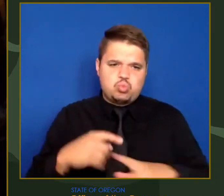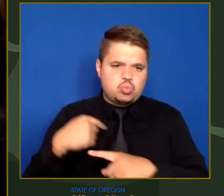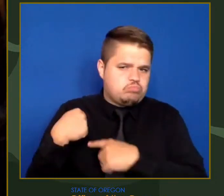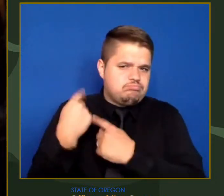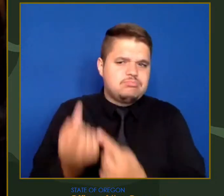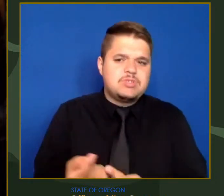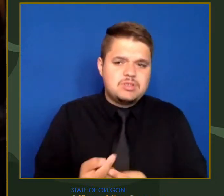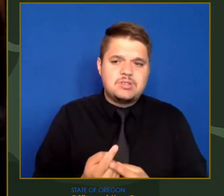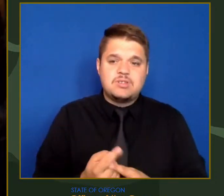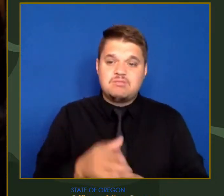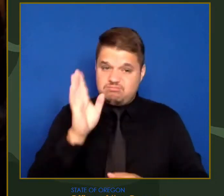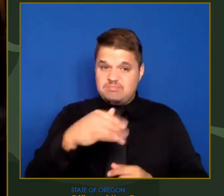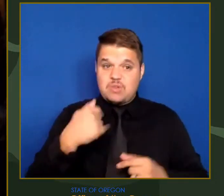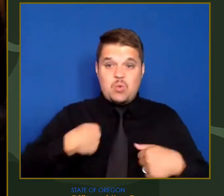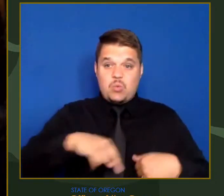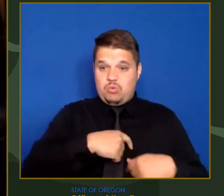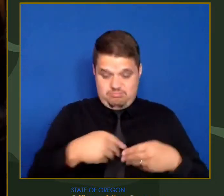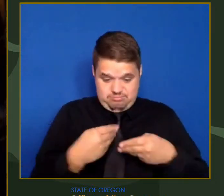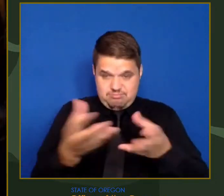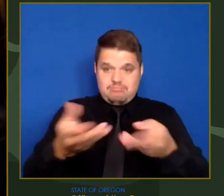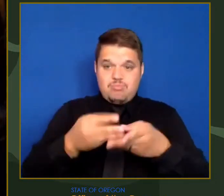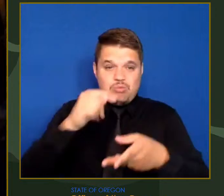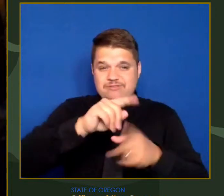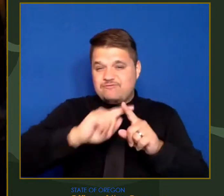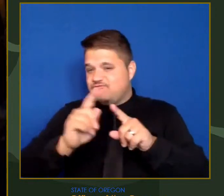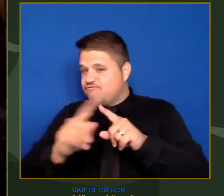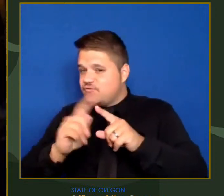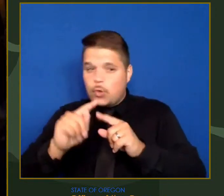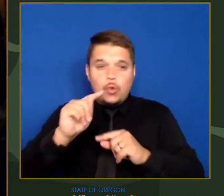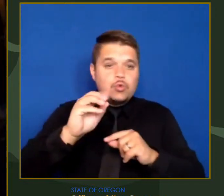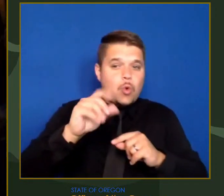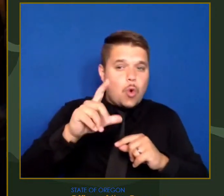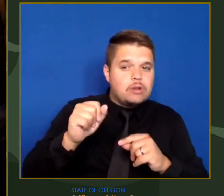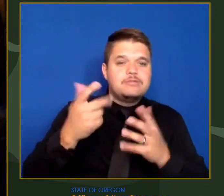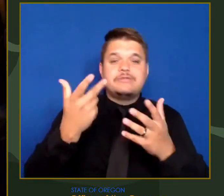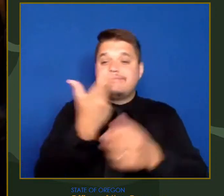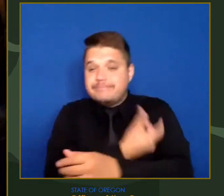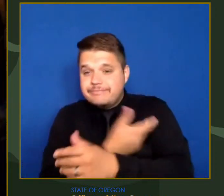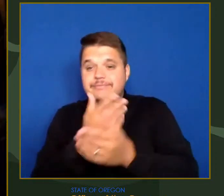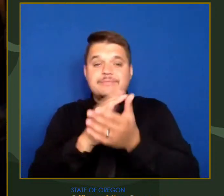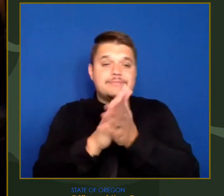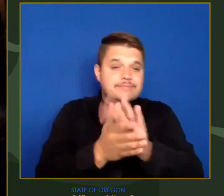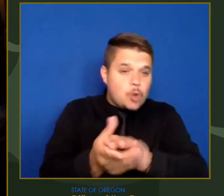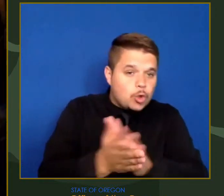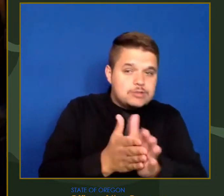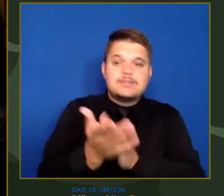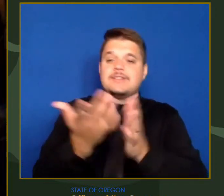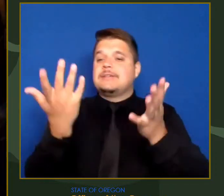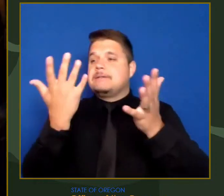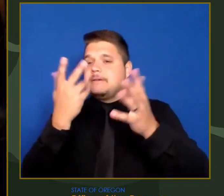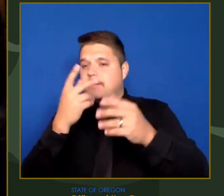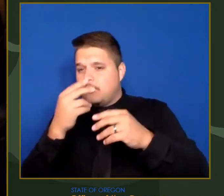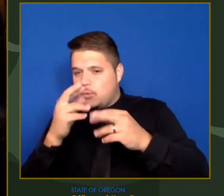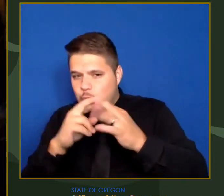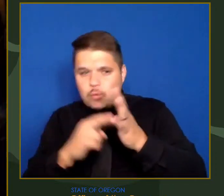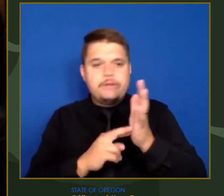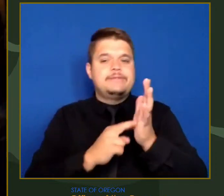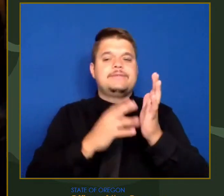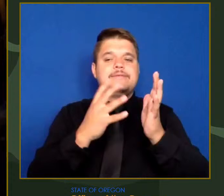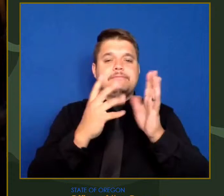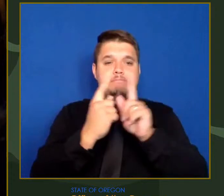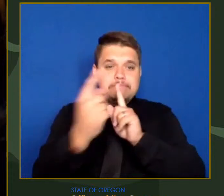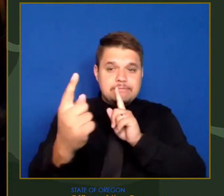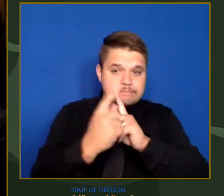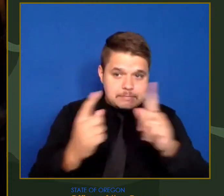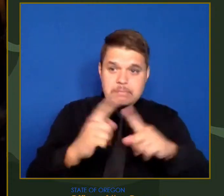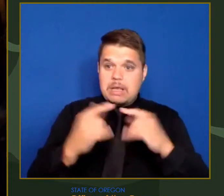our distance, limiting our gatherings, wearing masks, and washing our hands. But now we also possess the ultimate tool for